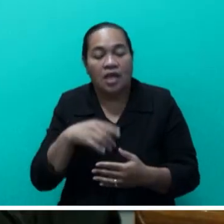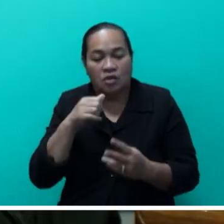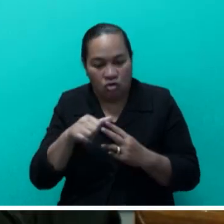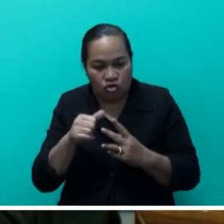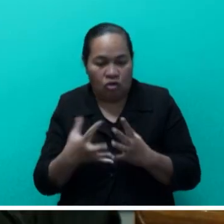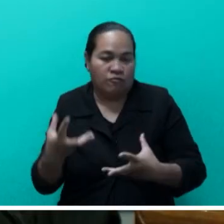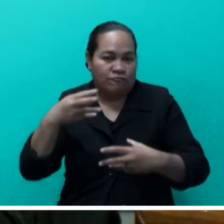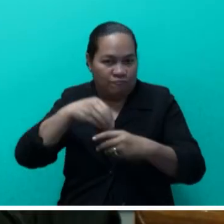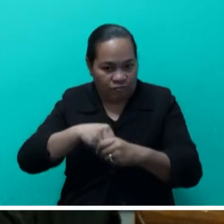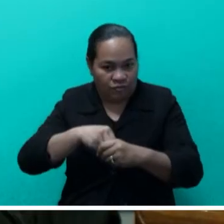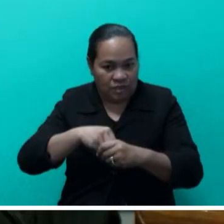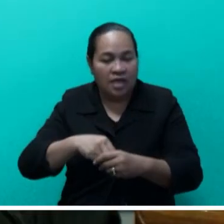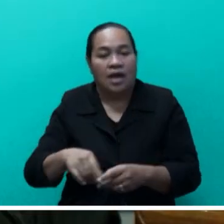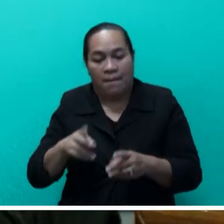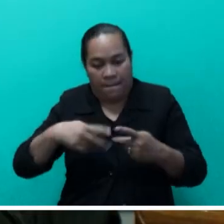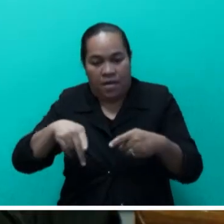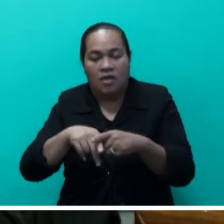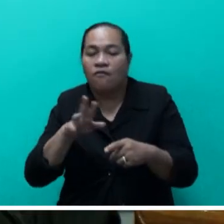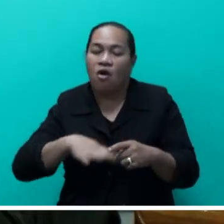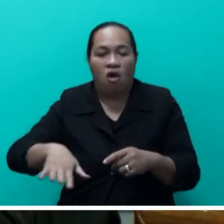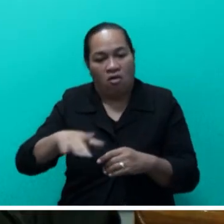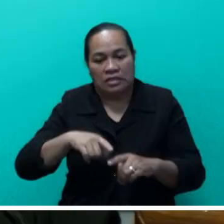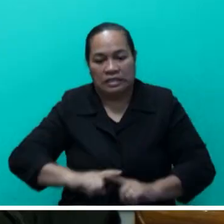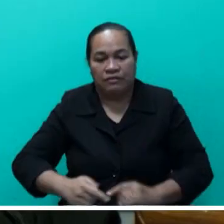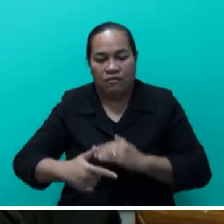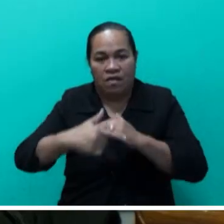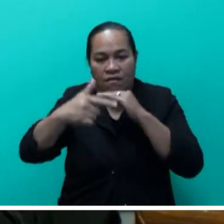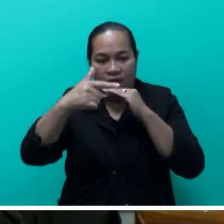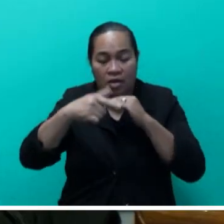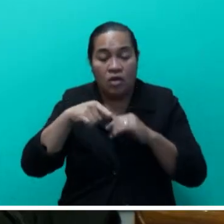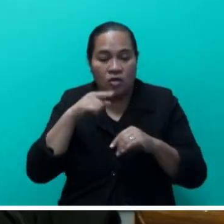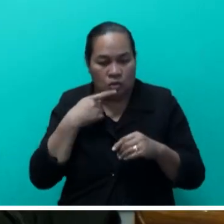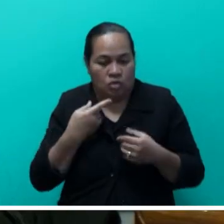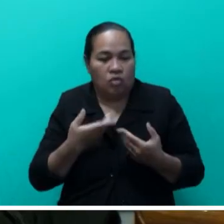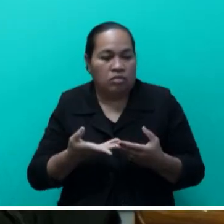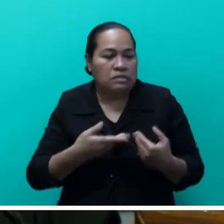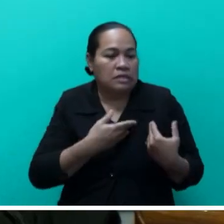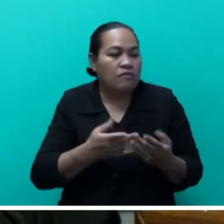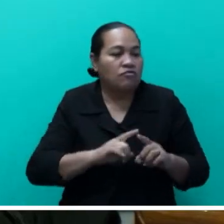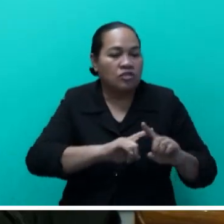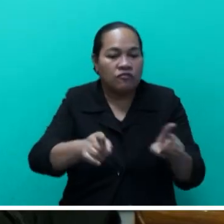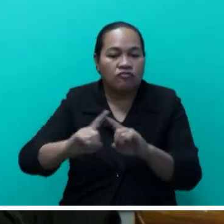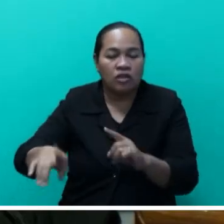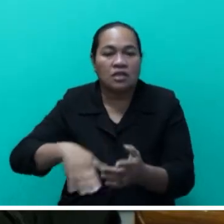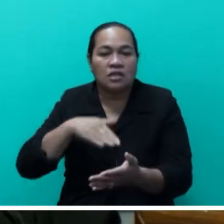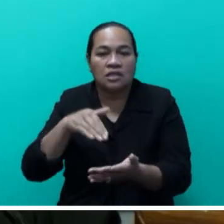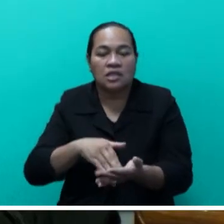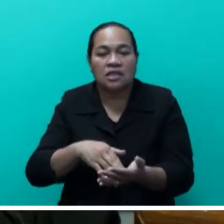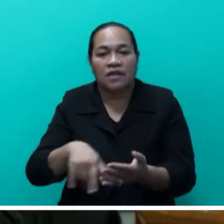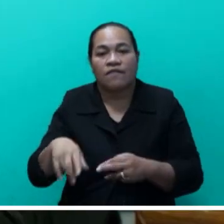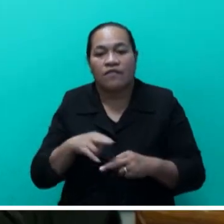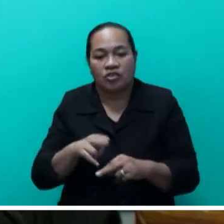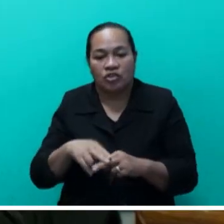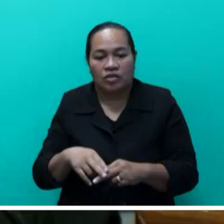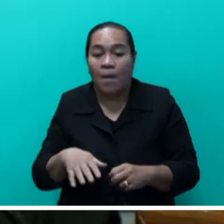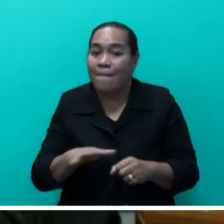institutions at all levels. The SDP has been meticulously disseminated to all registry centers across Fiji,